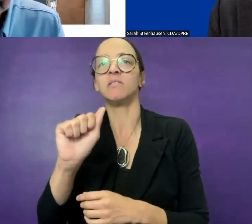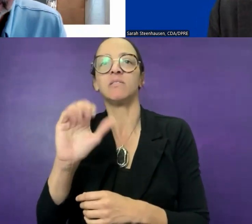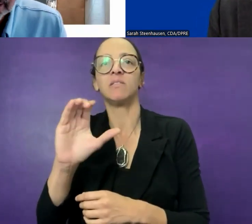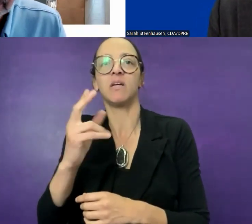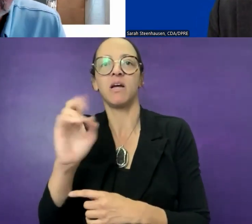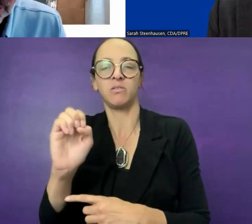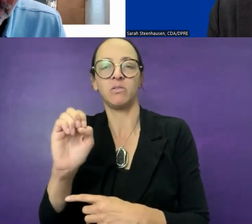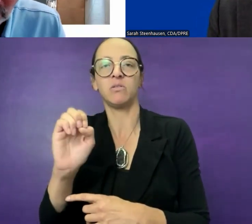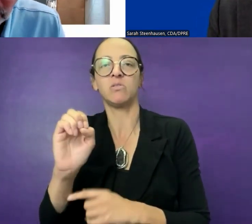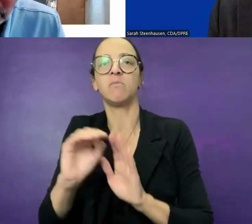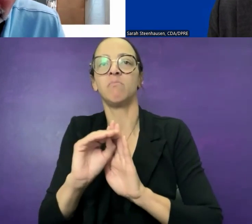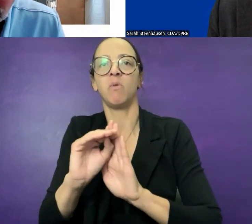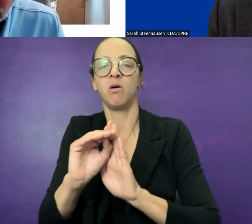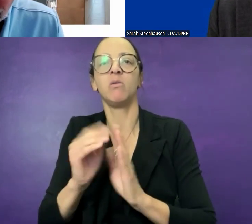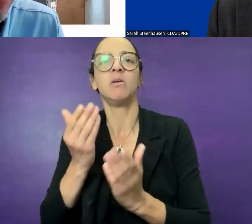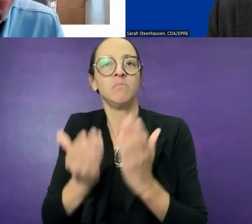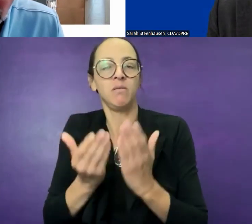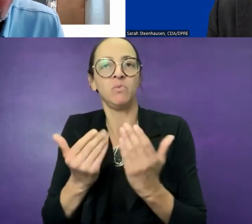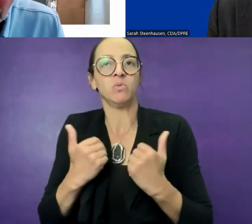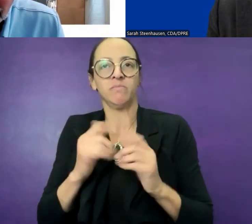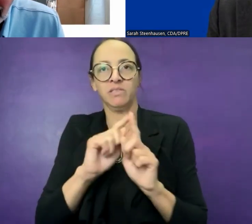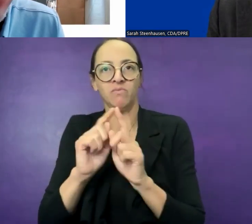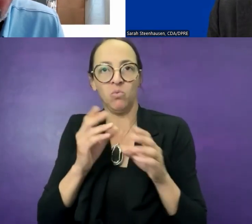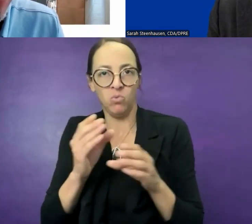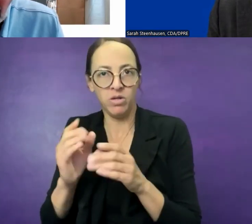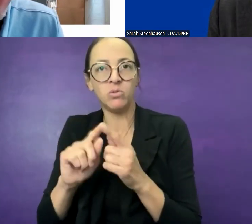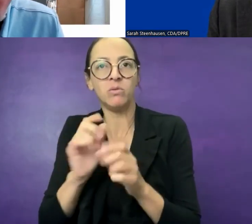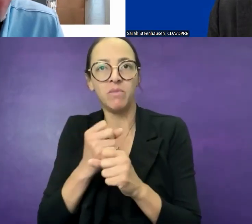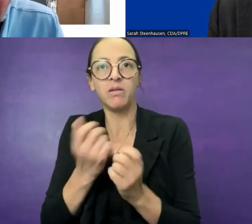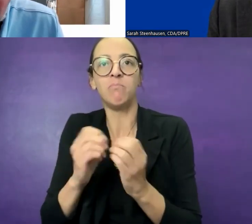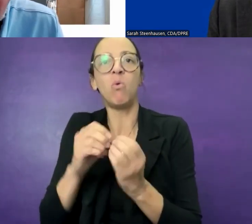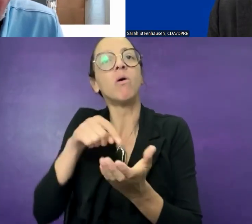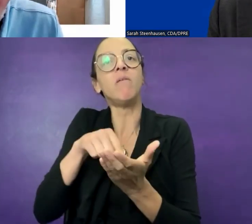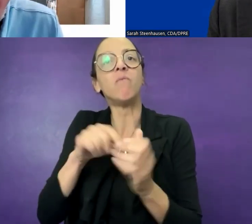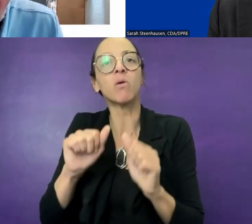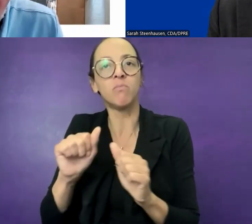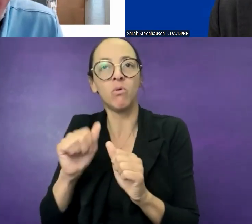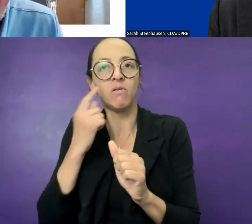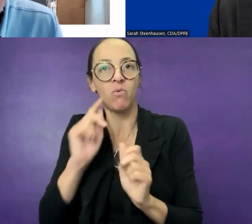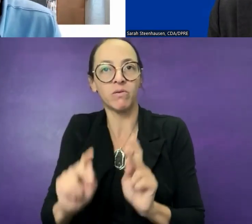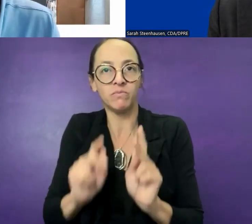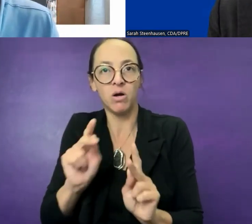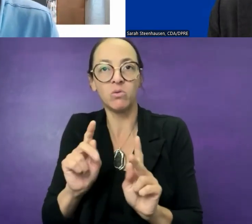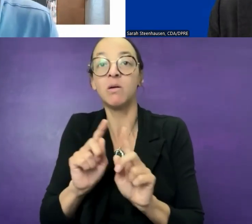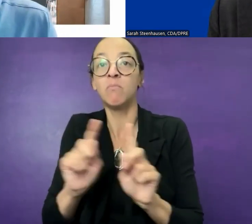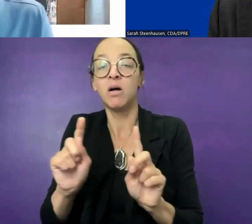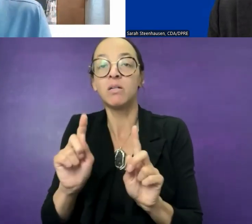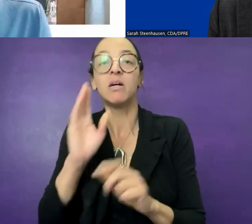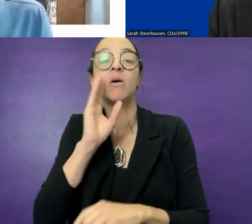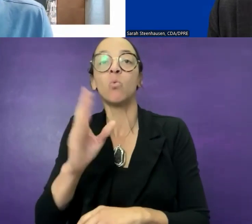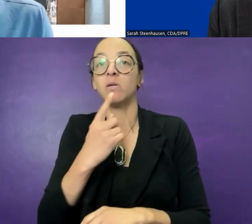those more affordable for folks, but I will say that we are focused